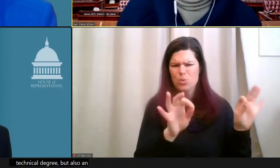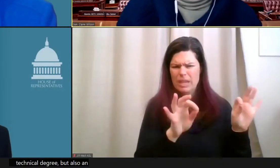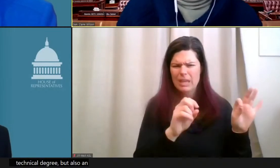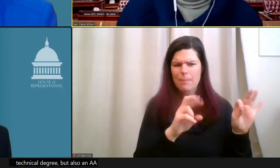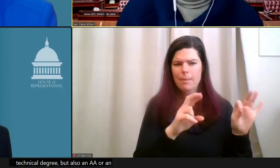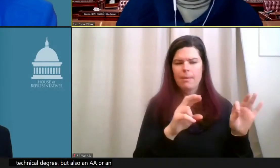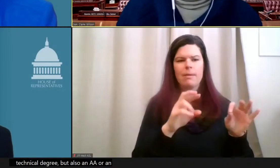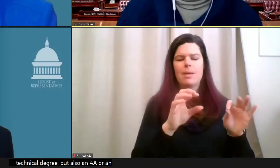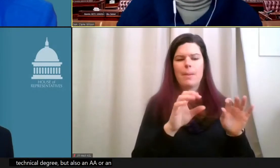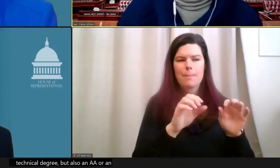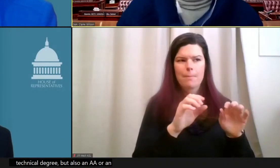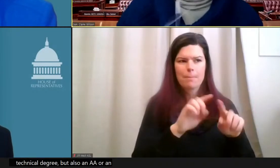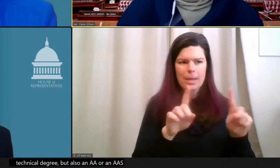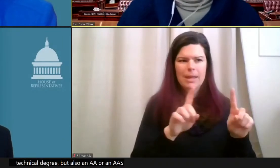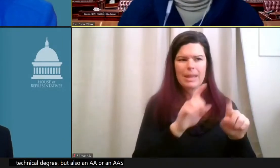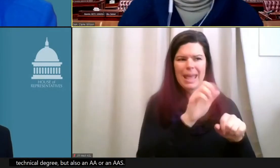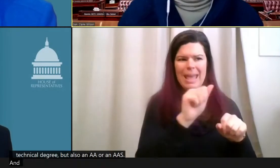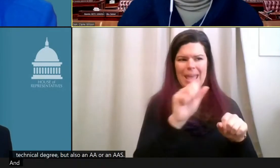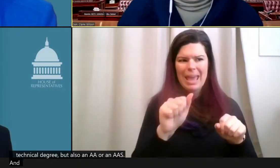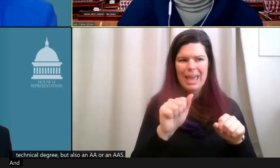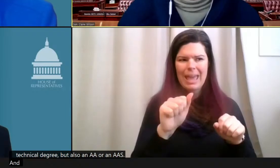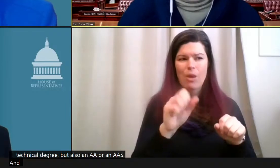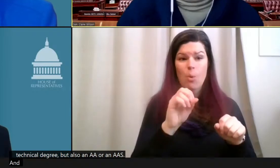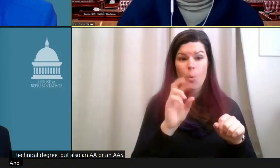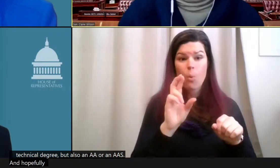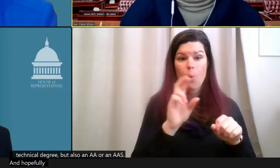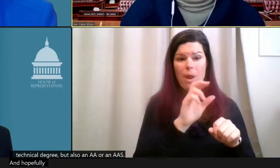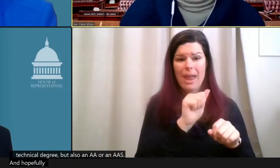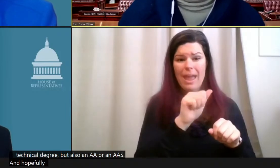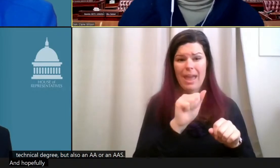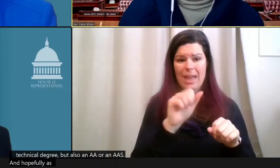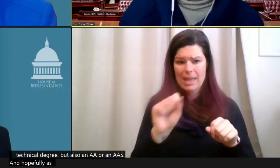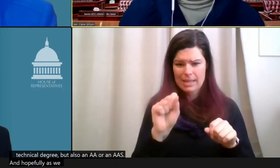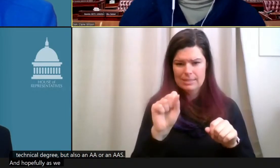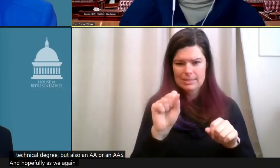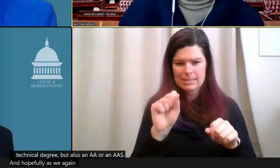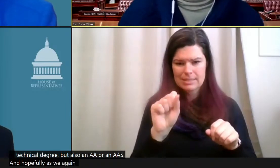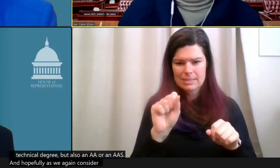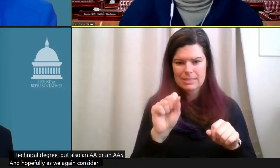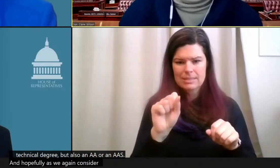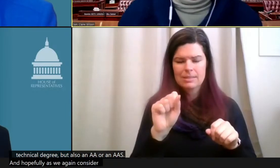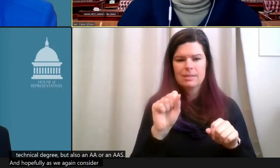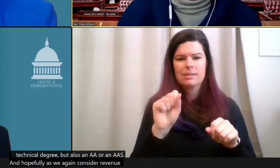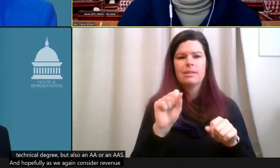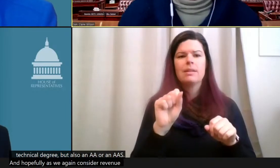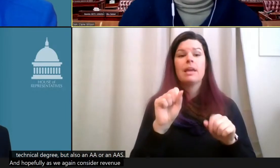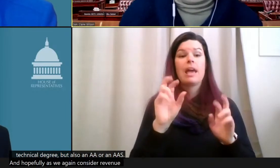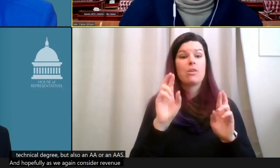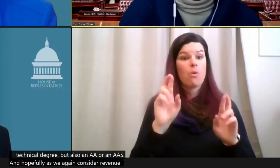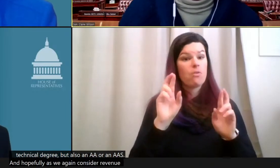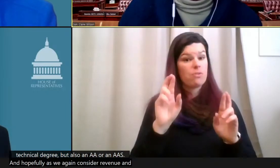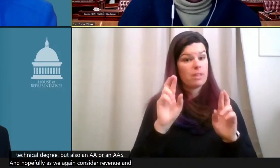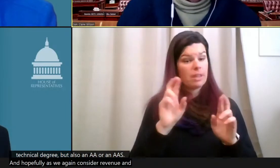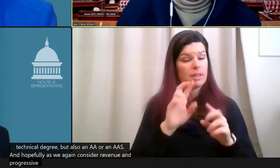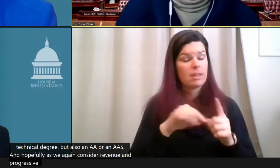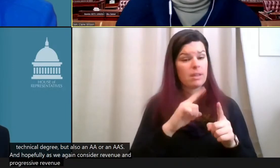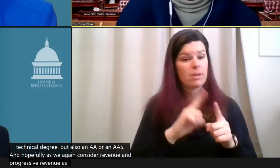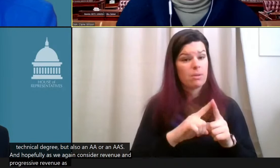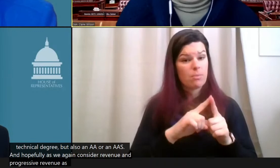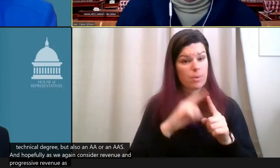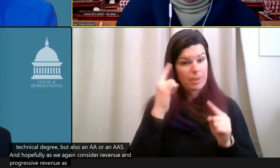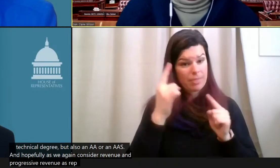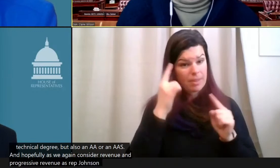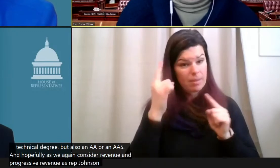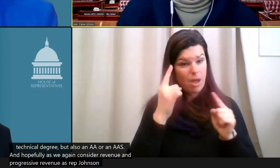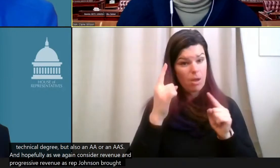AAS. And hopefully, as we again consider revenue and progressive revenue, as Rep. Johnson brought up, can